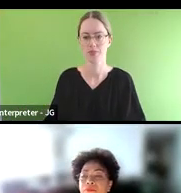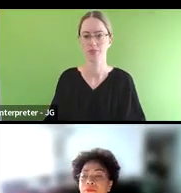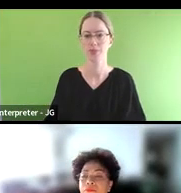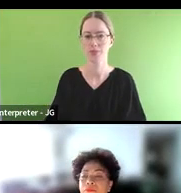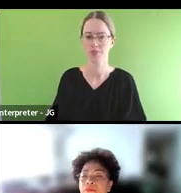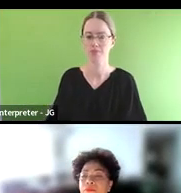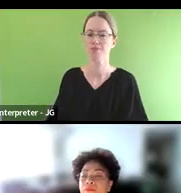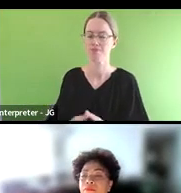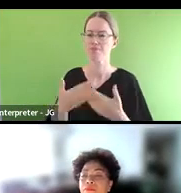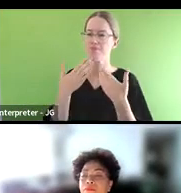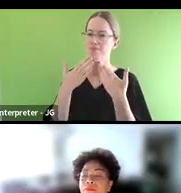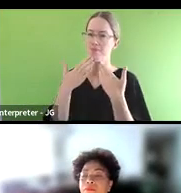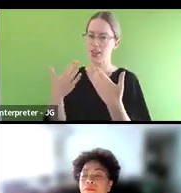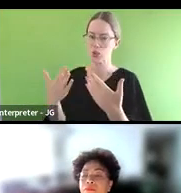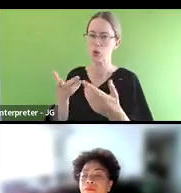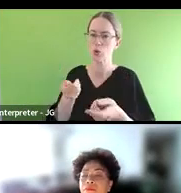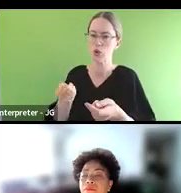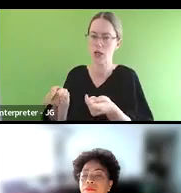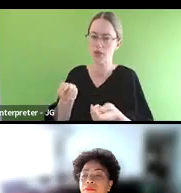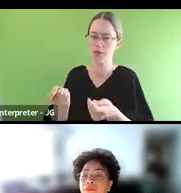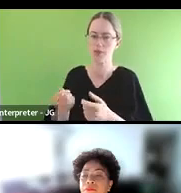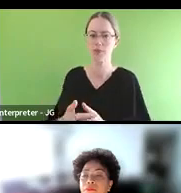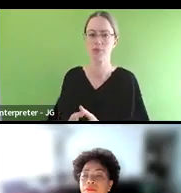Madam Chair.